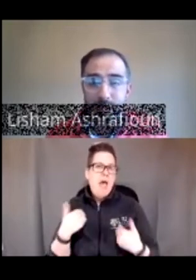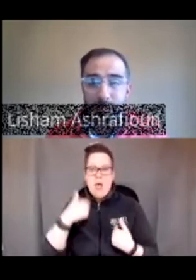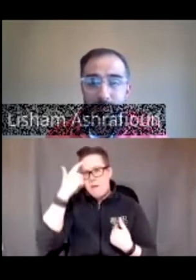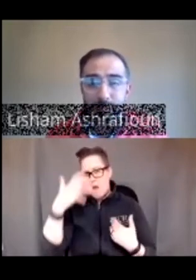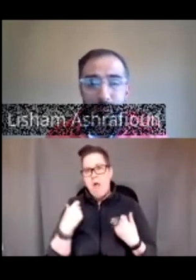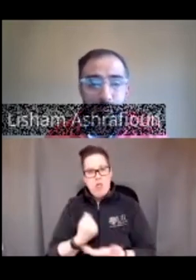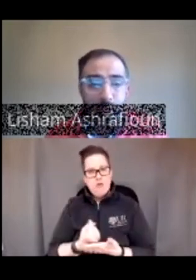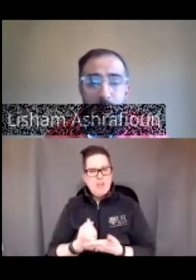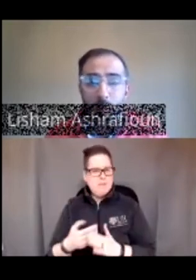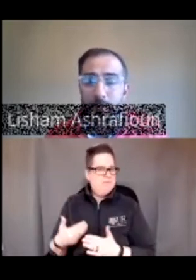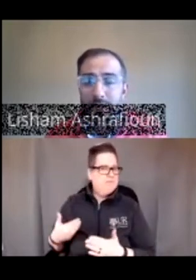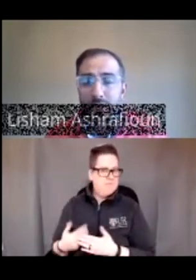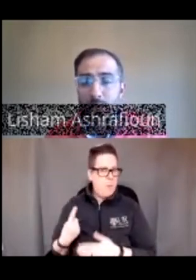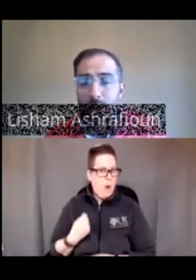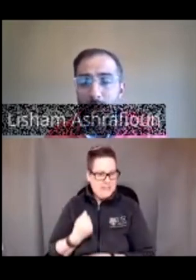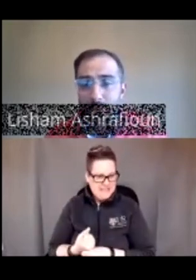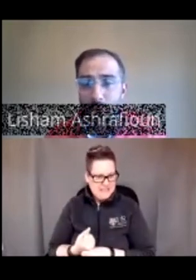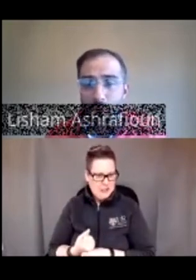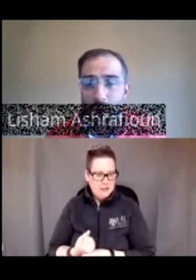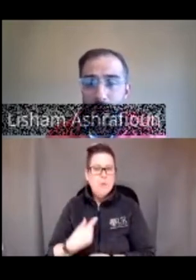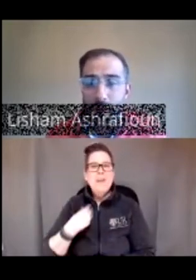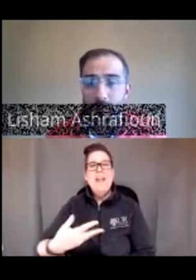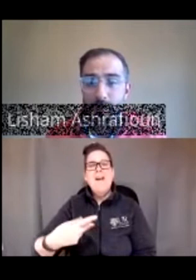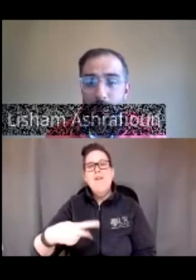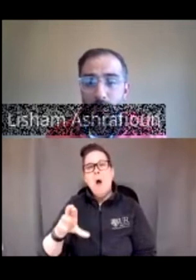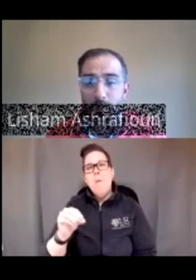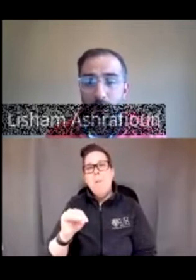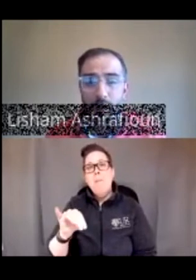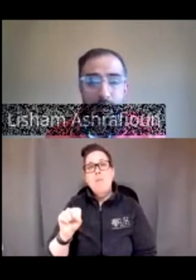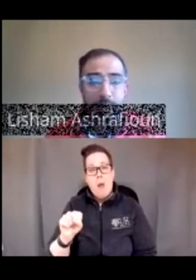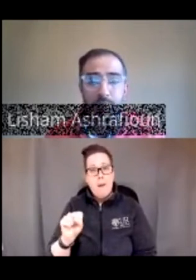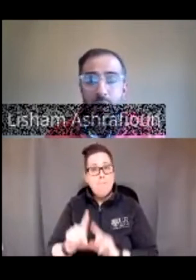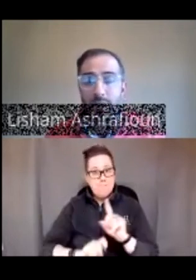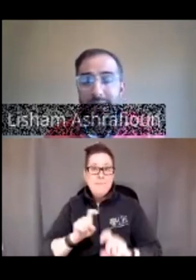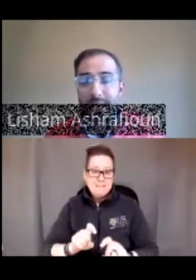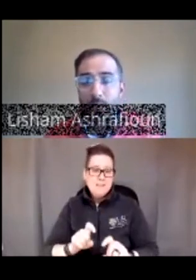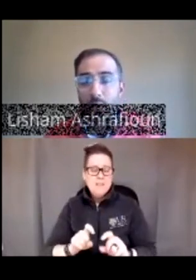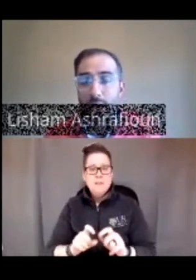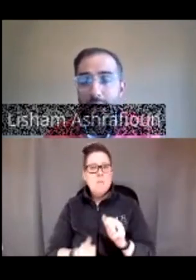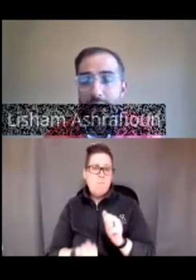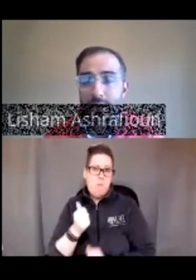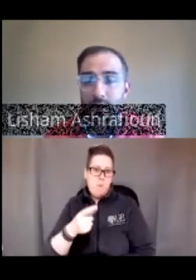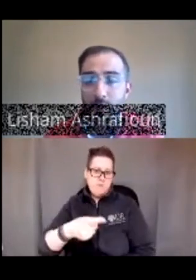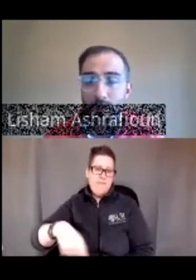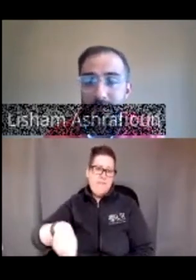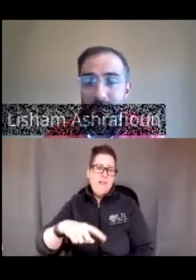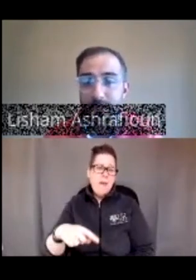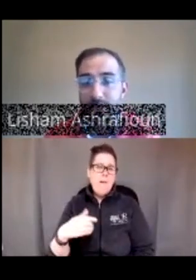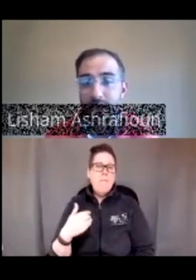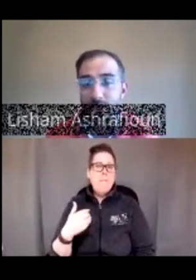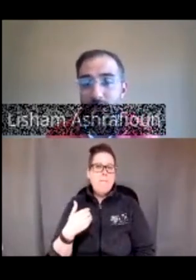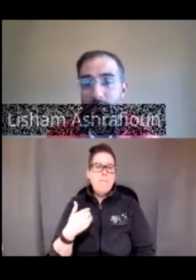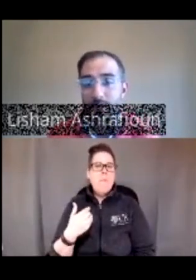past year. We administered the PROMIS profile, and for the most part, the sample had one